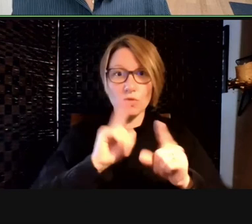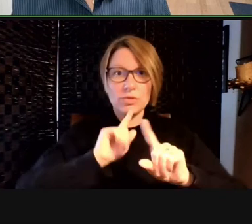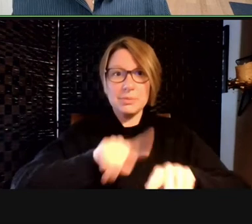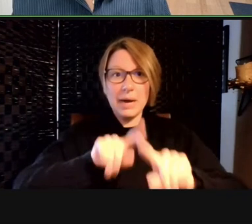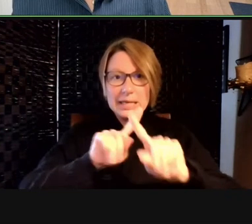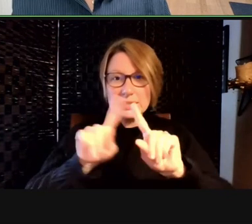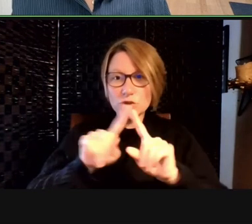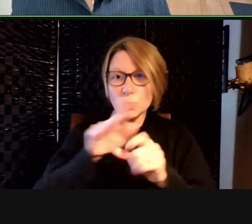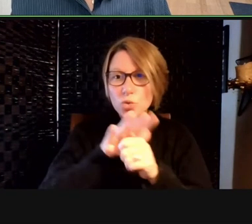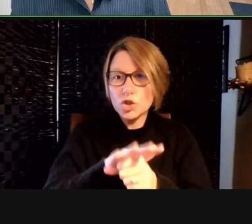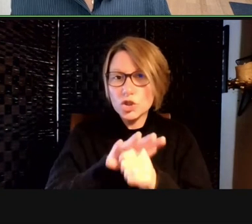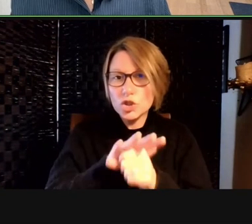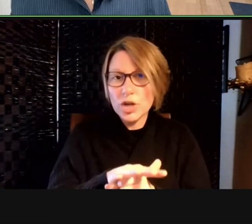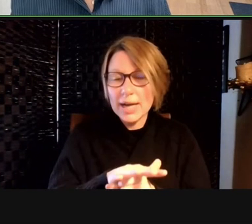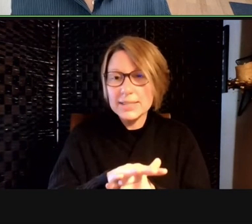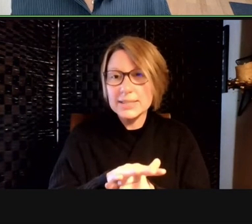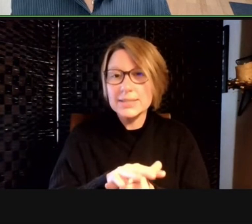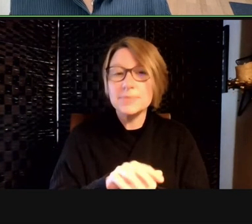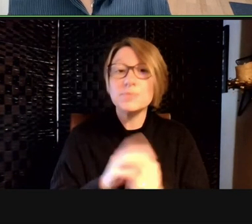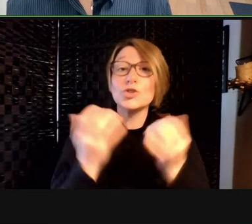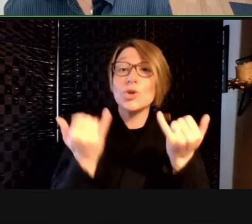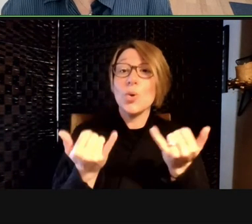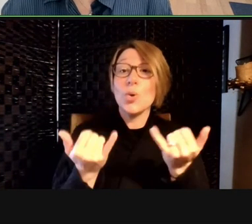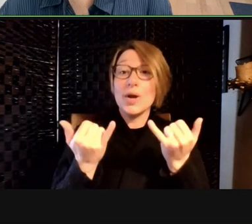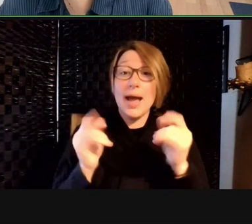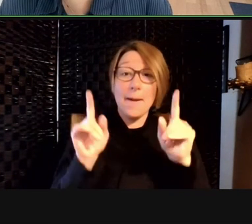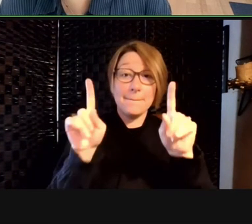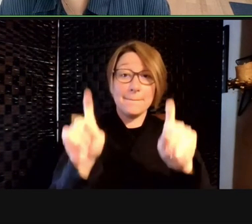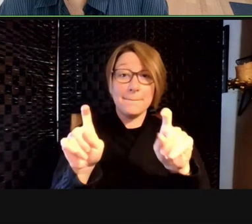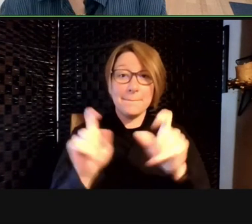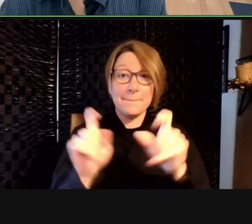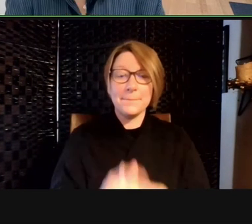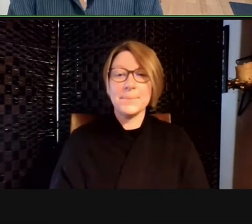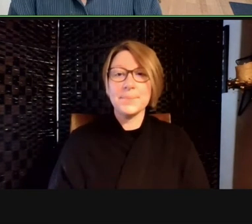things, okay? So now it's time for a pop quiz.